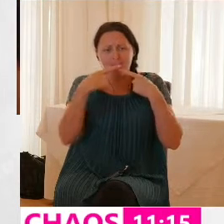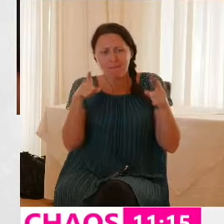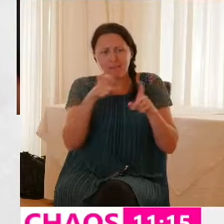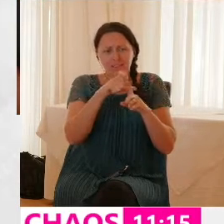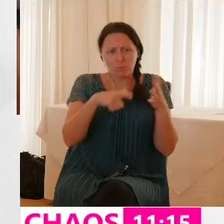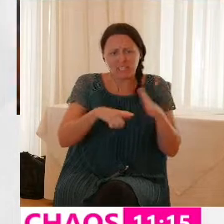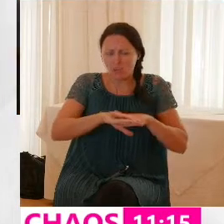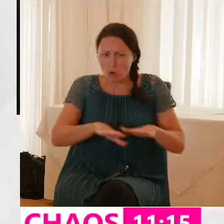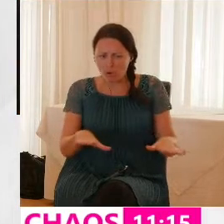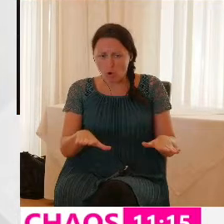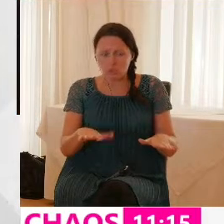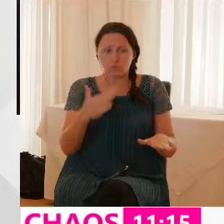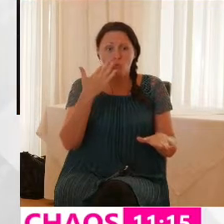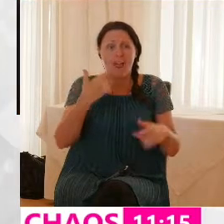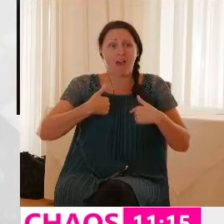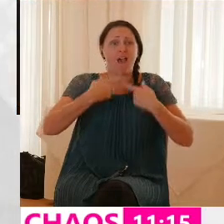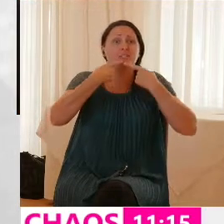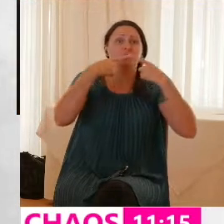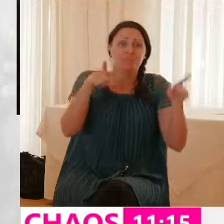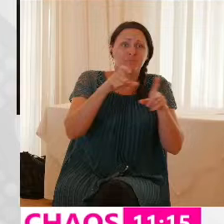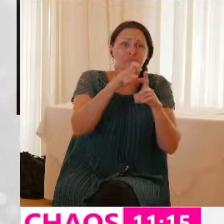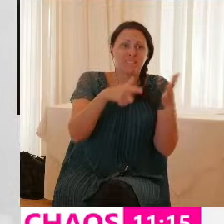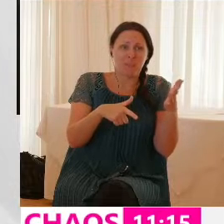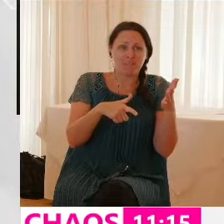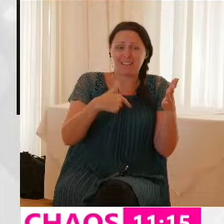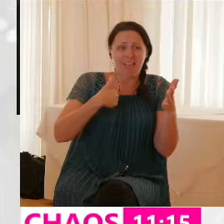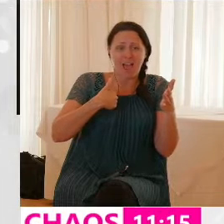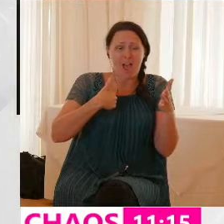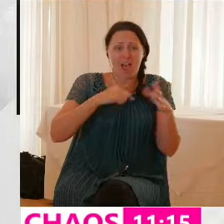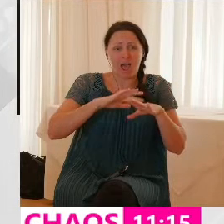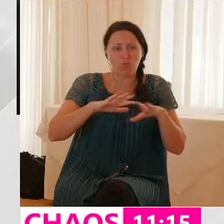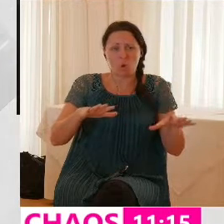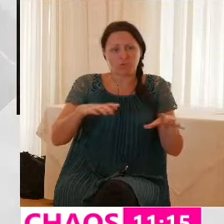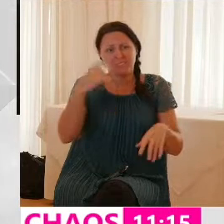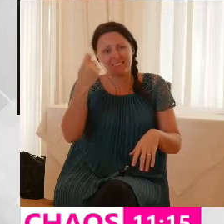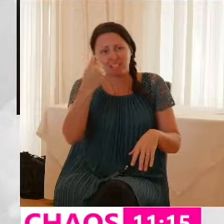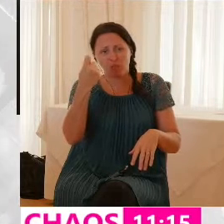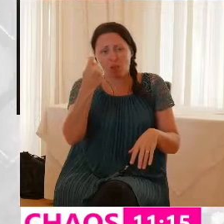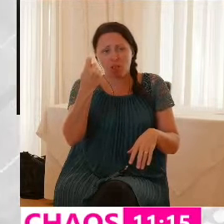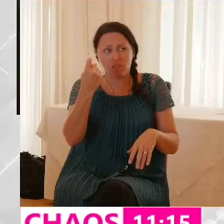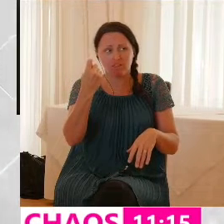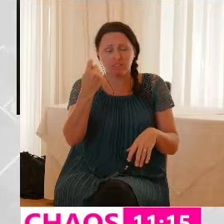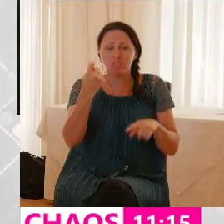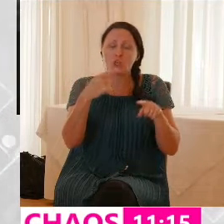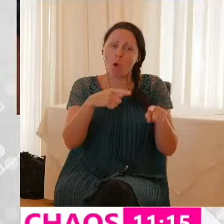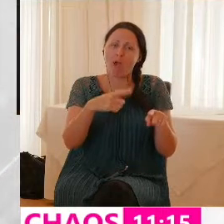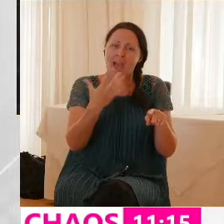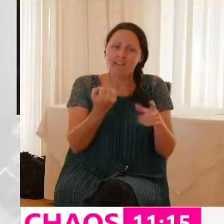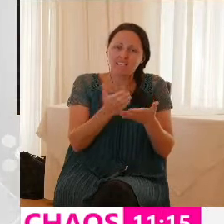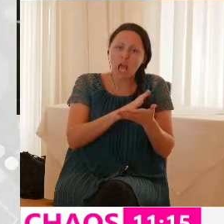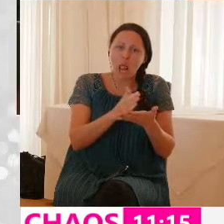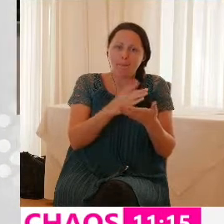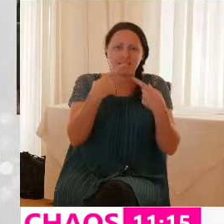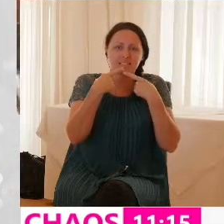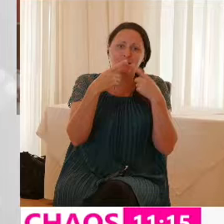when I reveal, they don't take me. Should I reveal it? So the disclosure dilemma starts for the